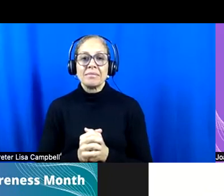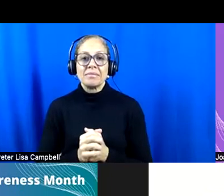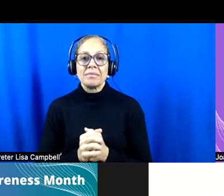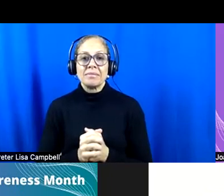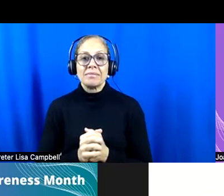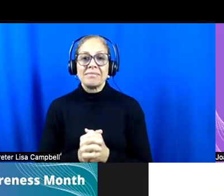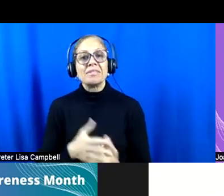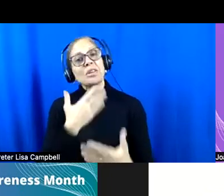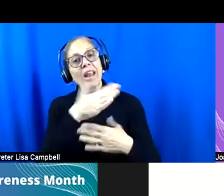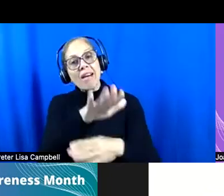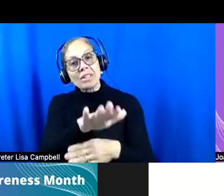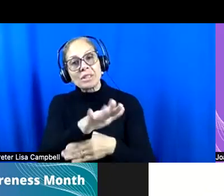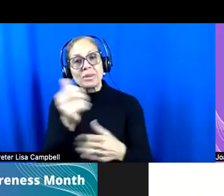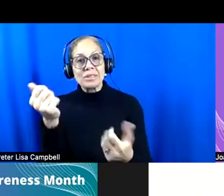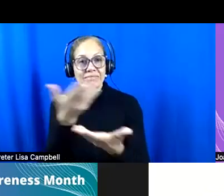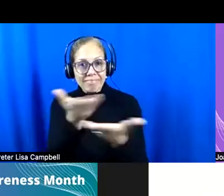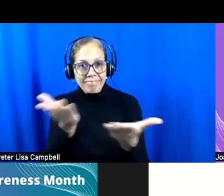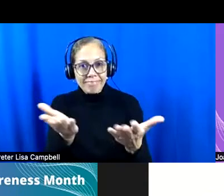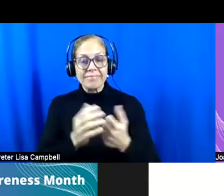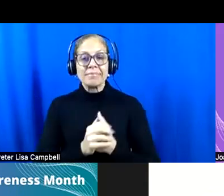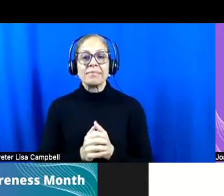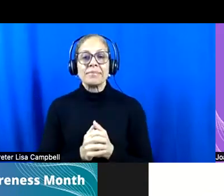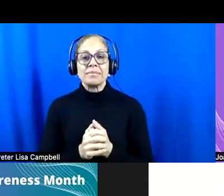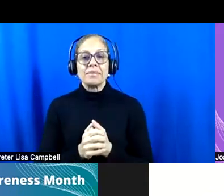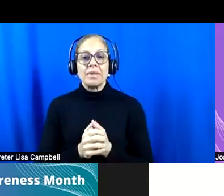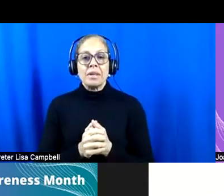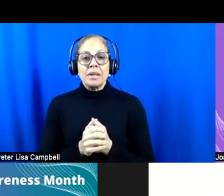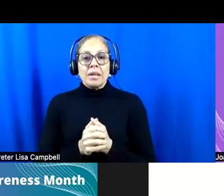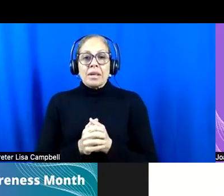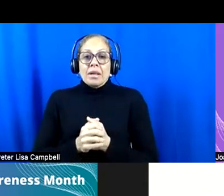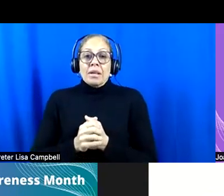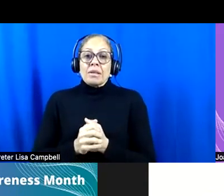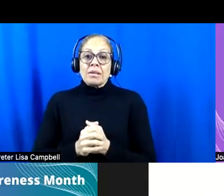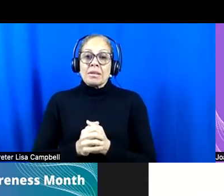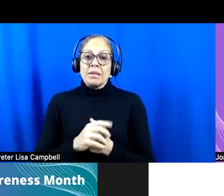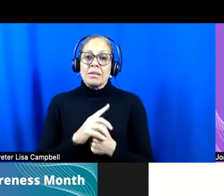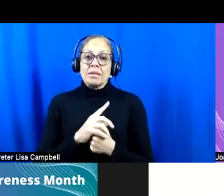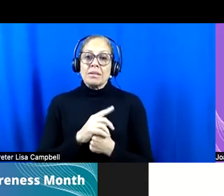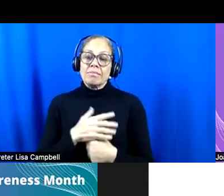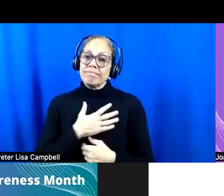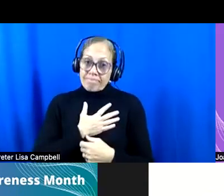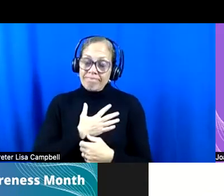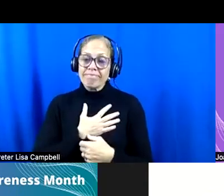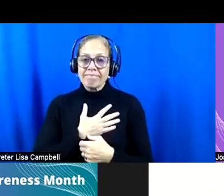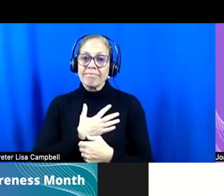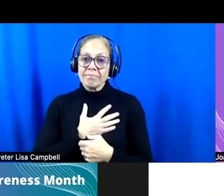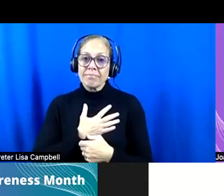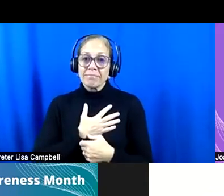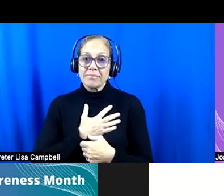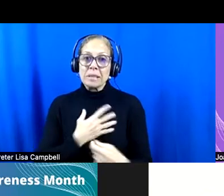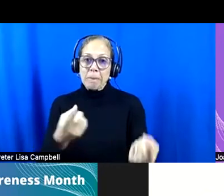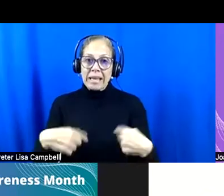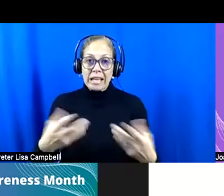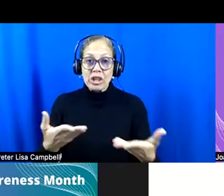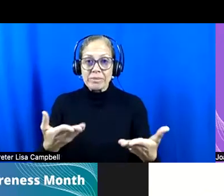Good afternoon, everyone. First and foremost, it is really a gift and an honor to be here with all of you.